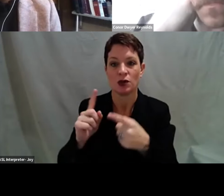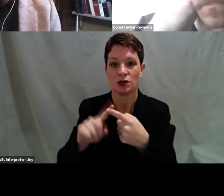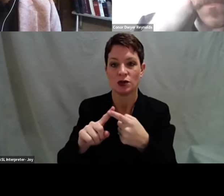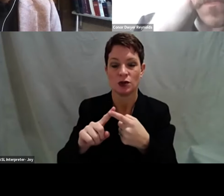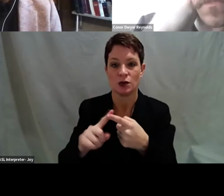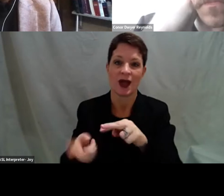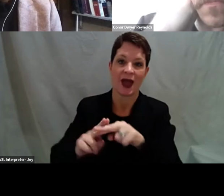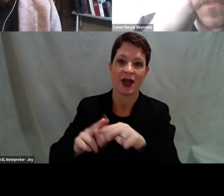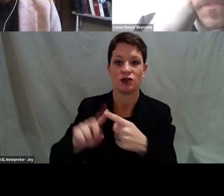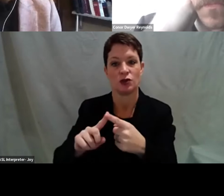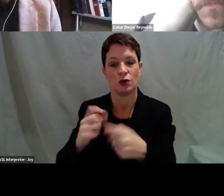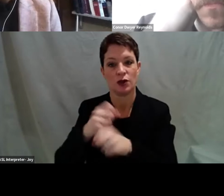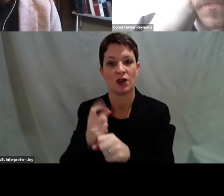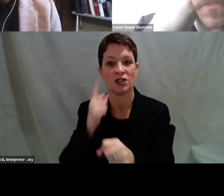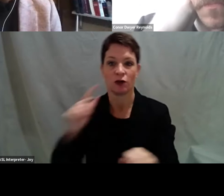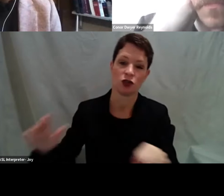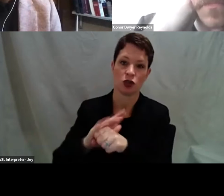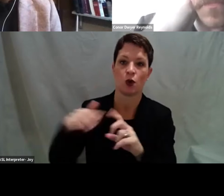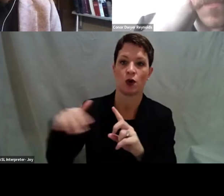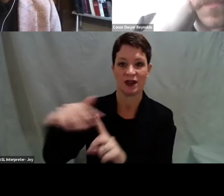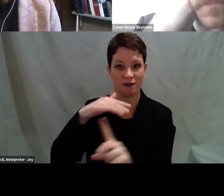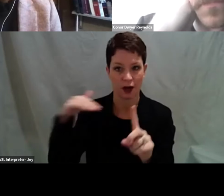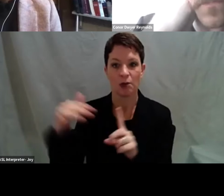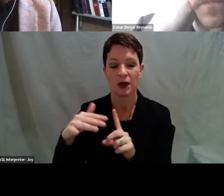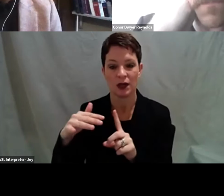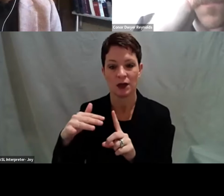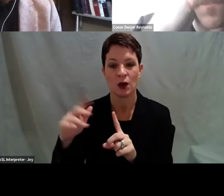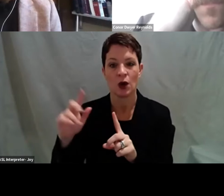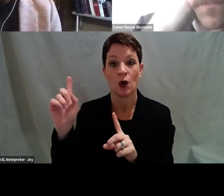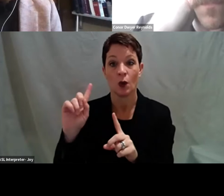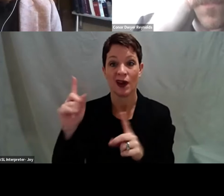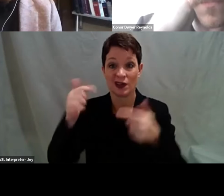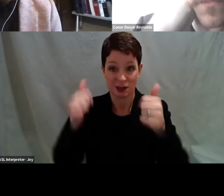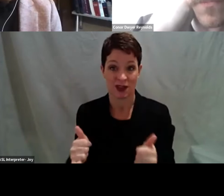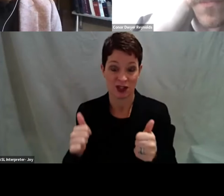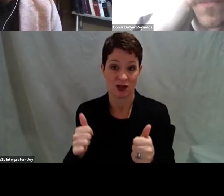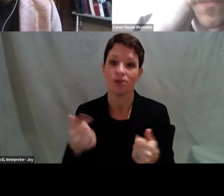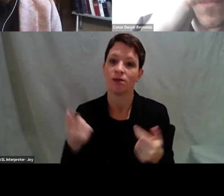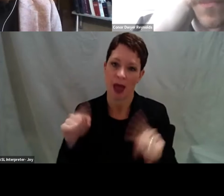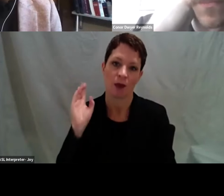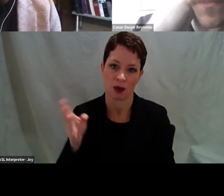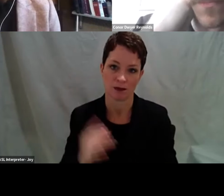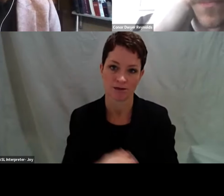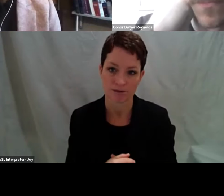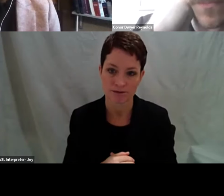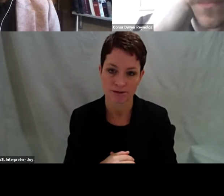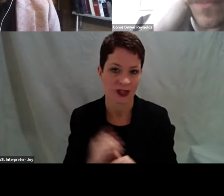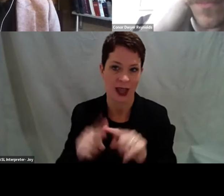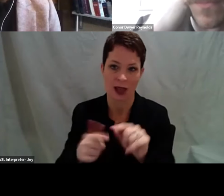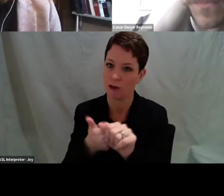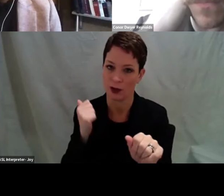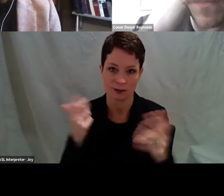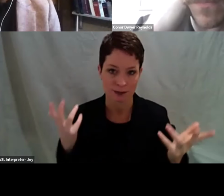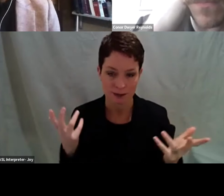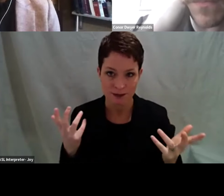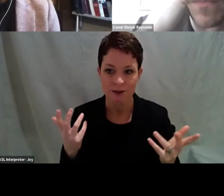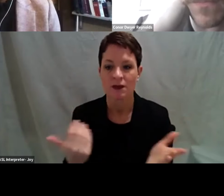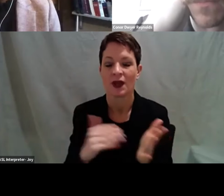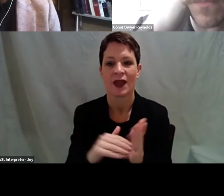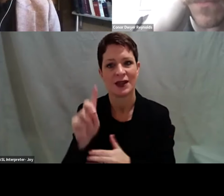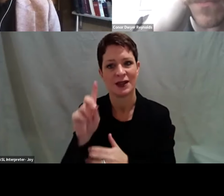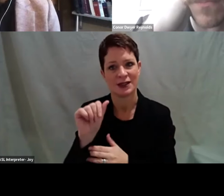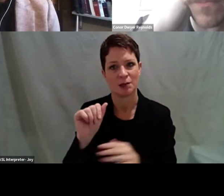of a total environment where debilitation is inevitable. So again, we can see the